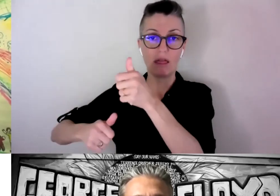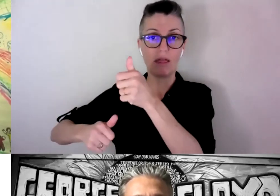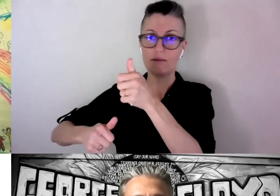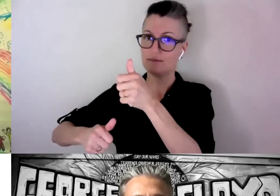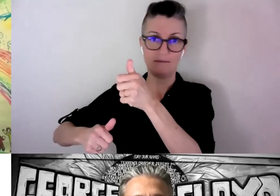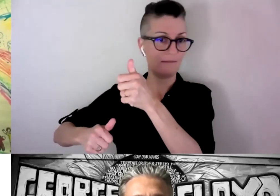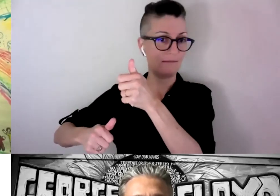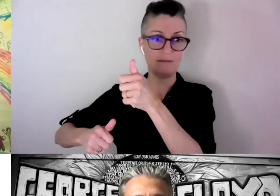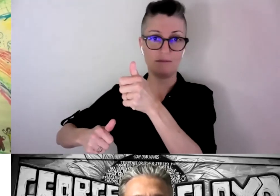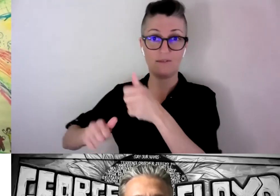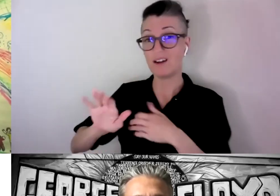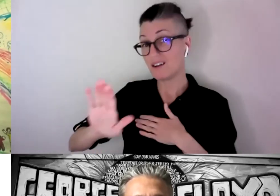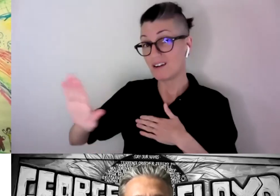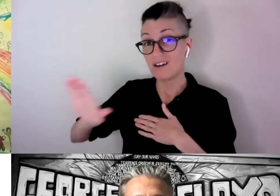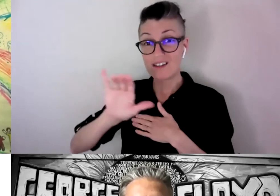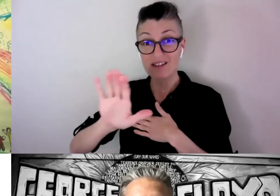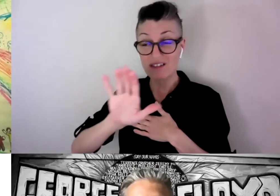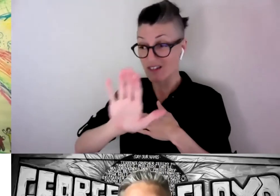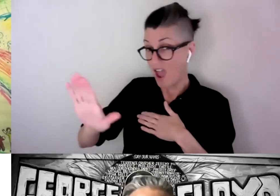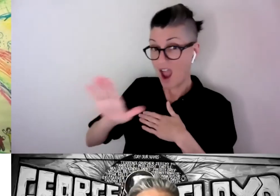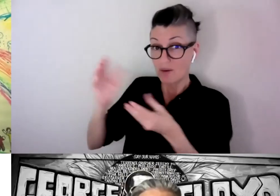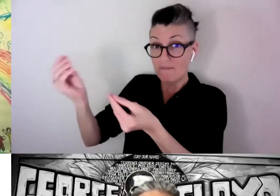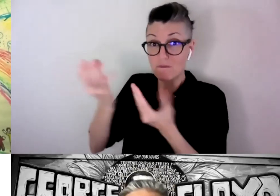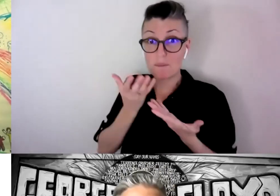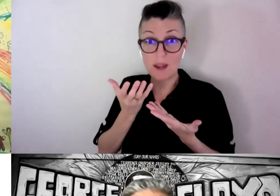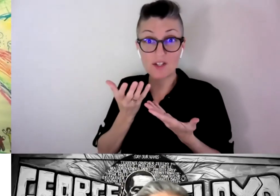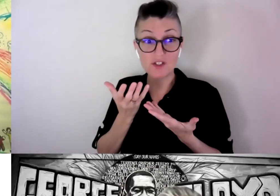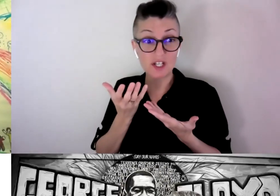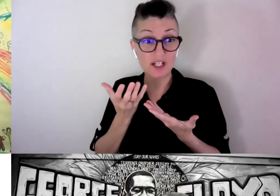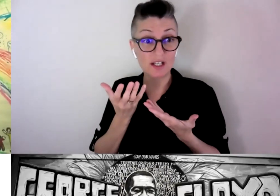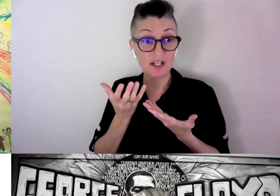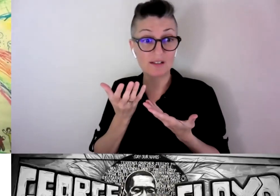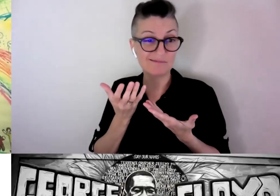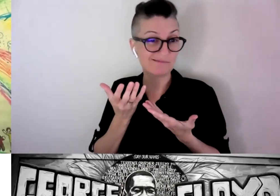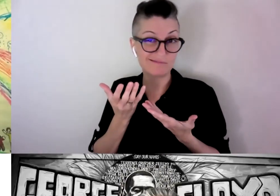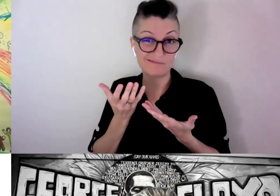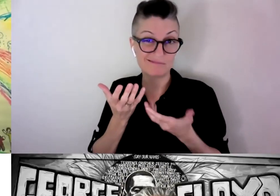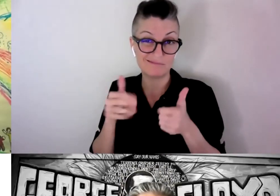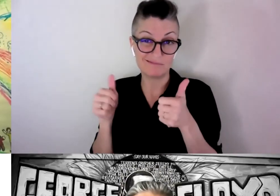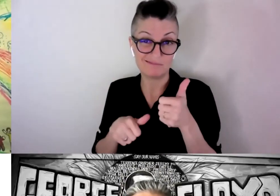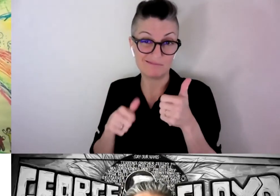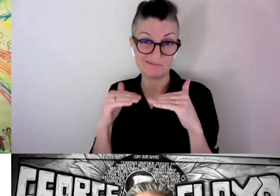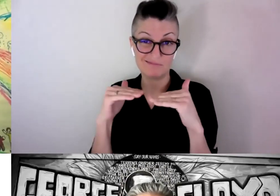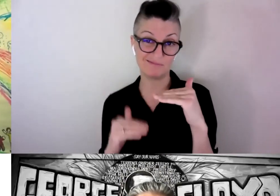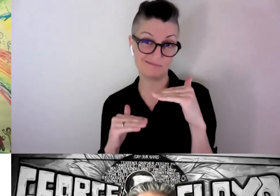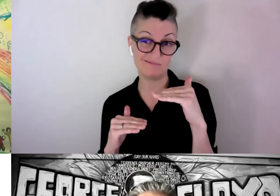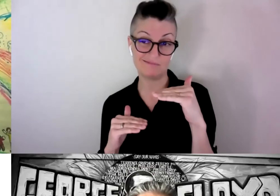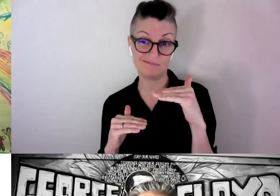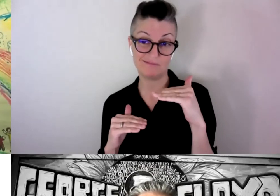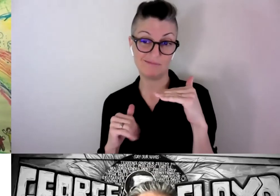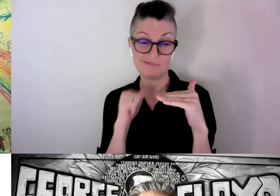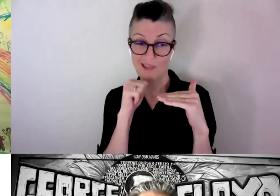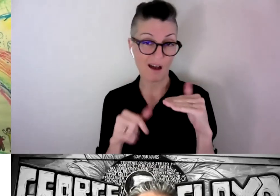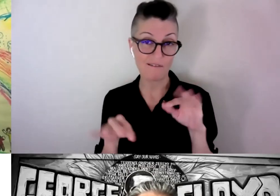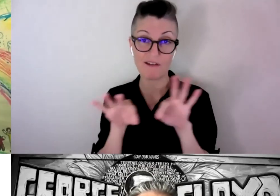And that the information obtained through those methods are regarded as less valid as well. And so